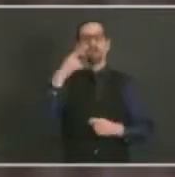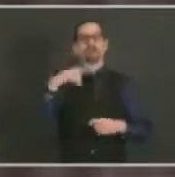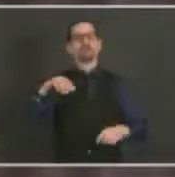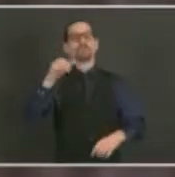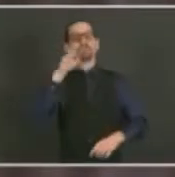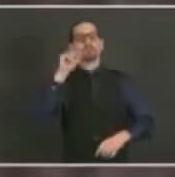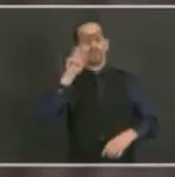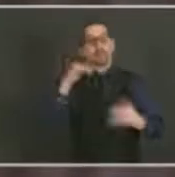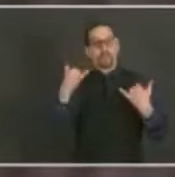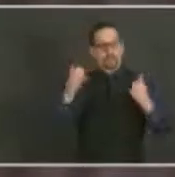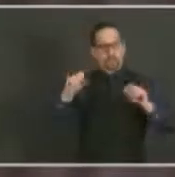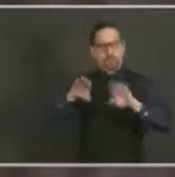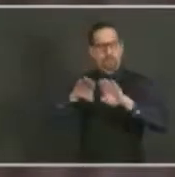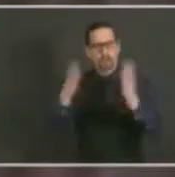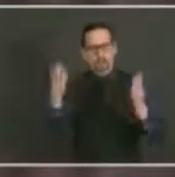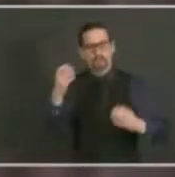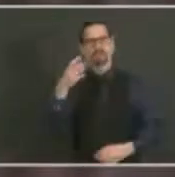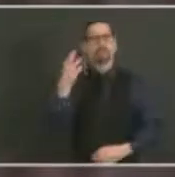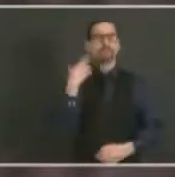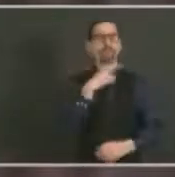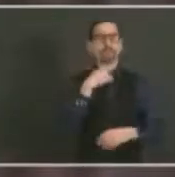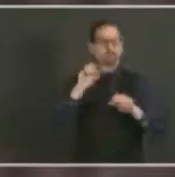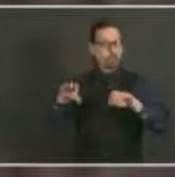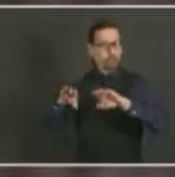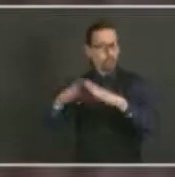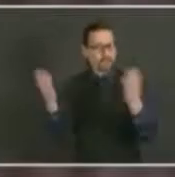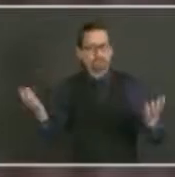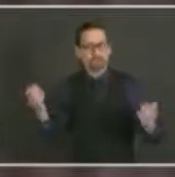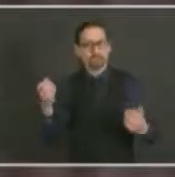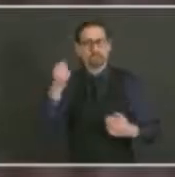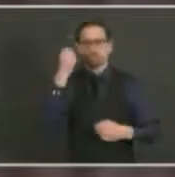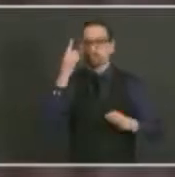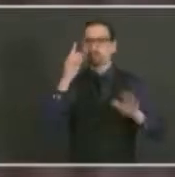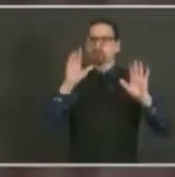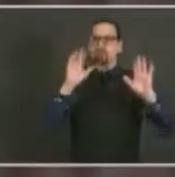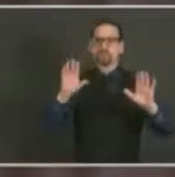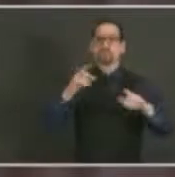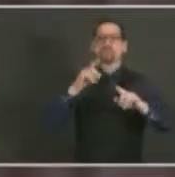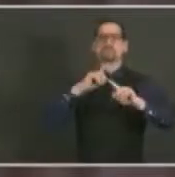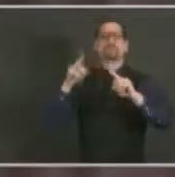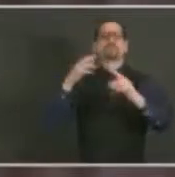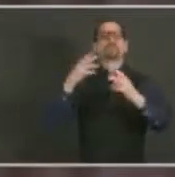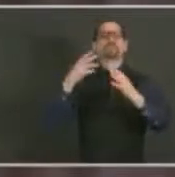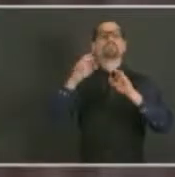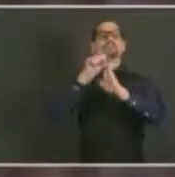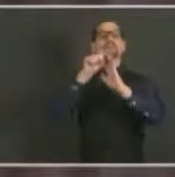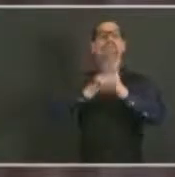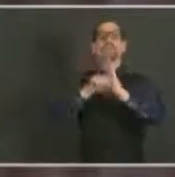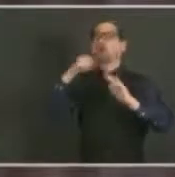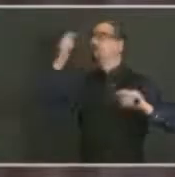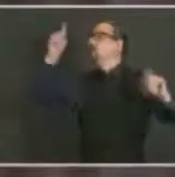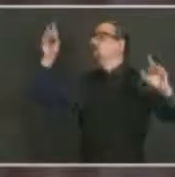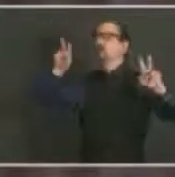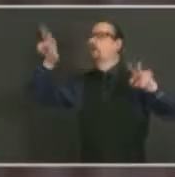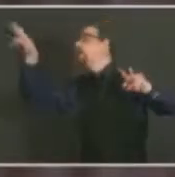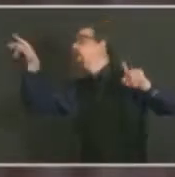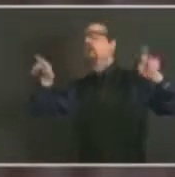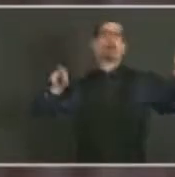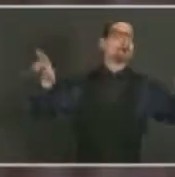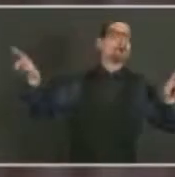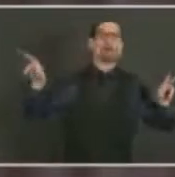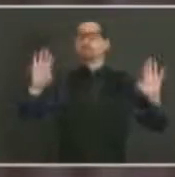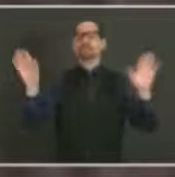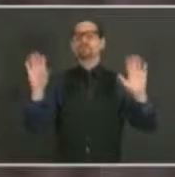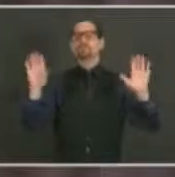that multiple states in the region have not yet reopened bars at all, and